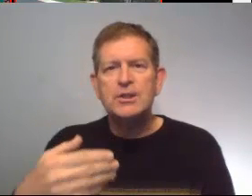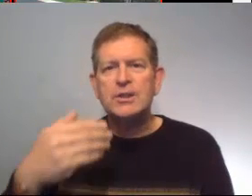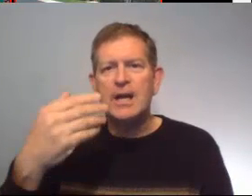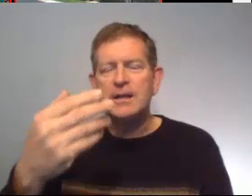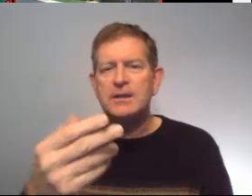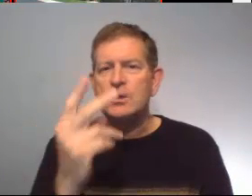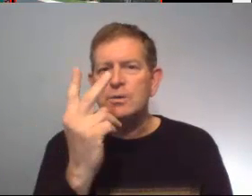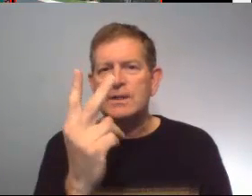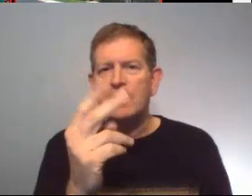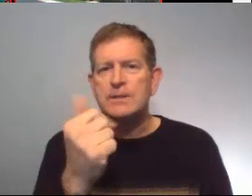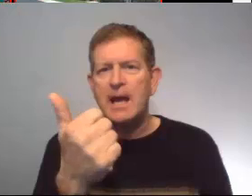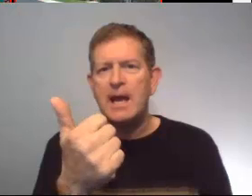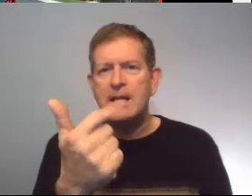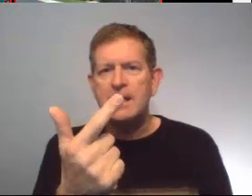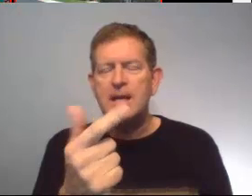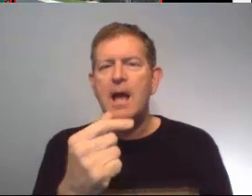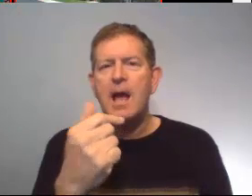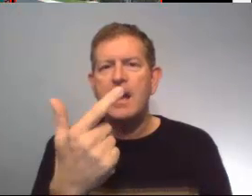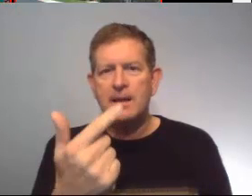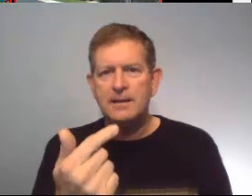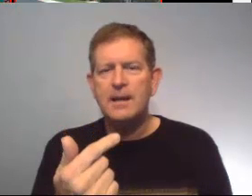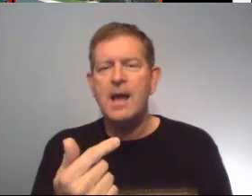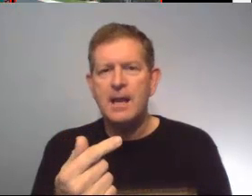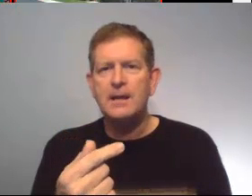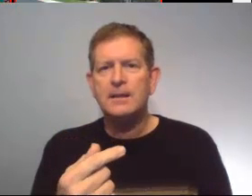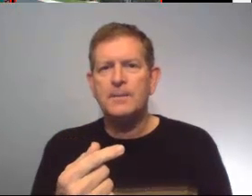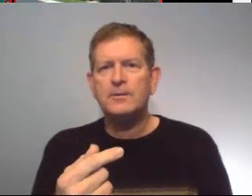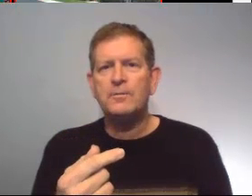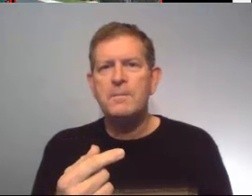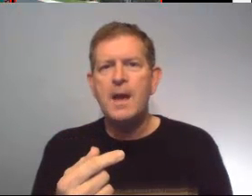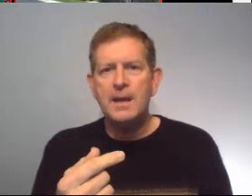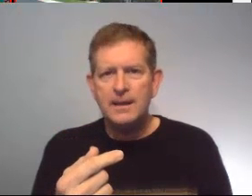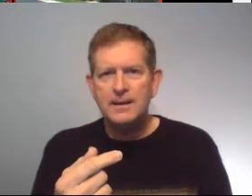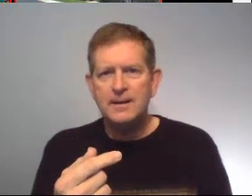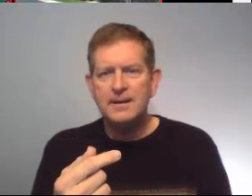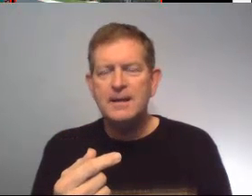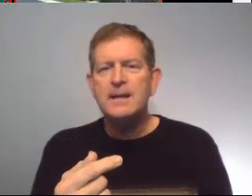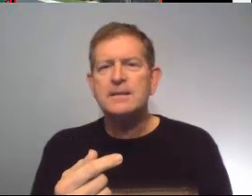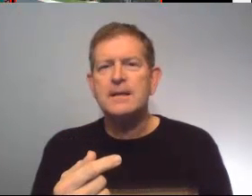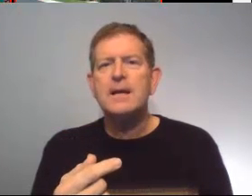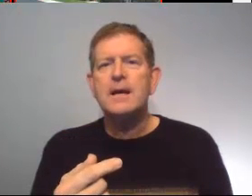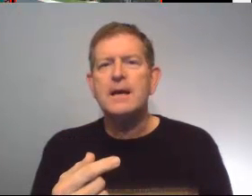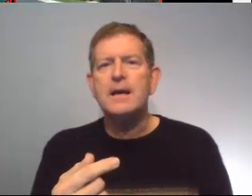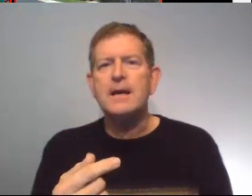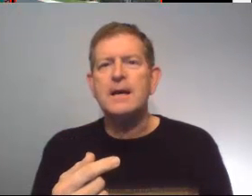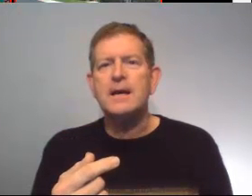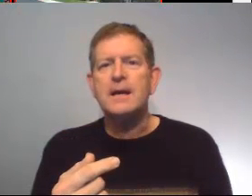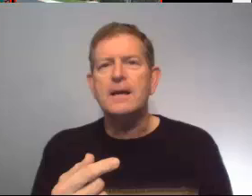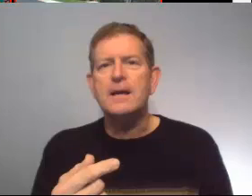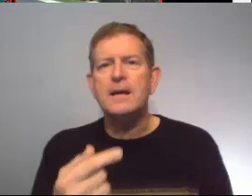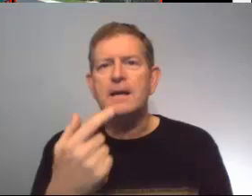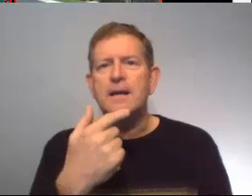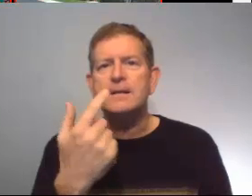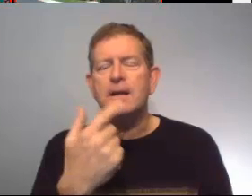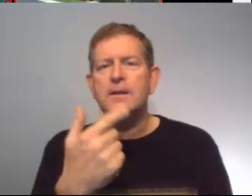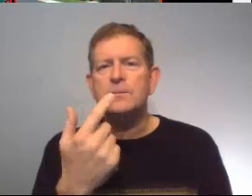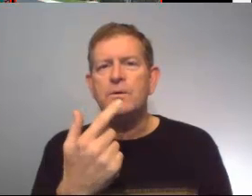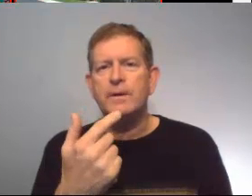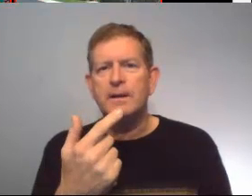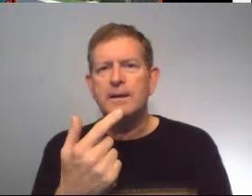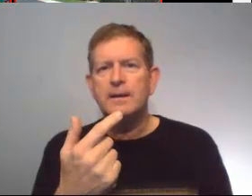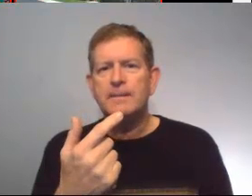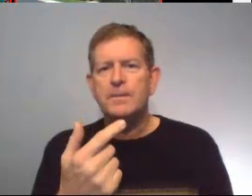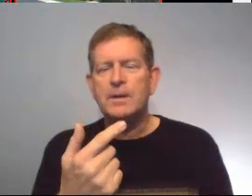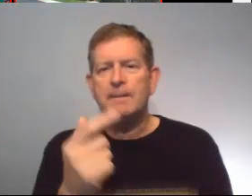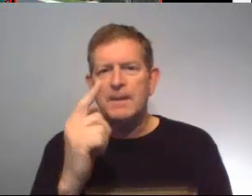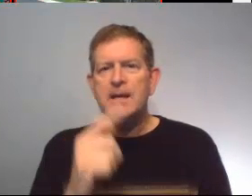elongated, extended 2 sounds, a, the month of May, say e. See, nothing's